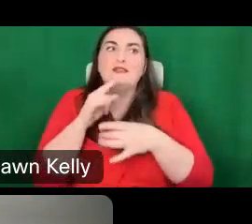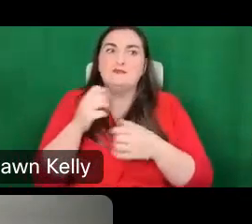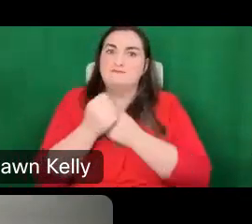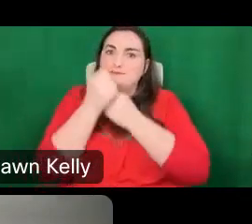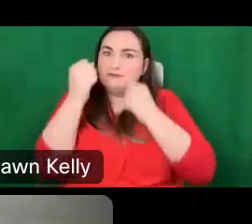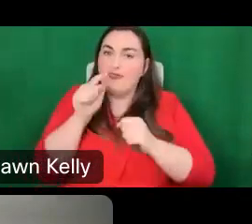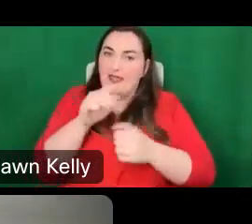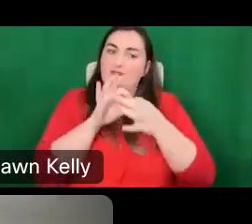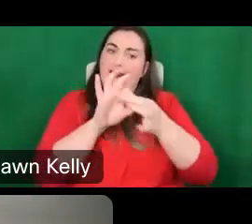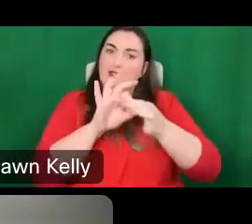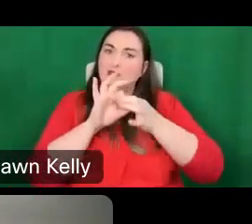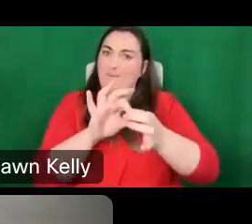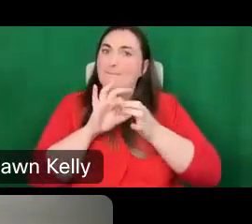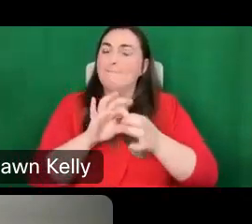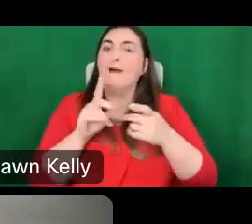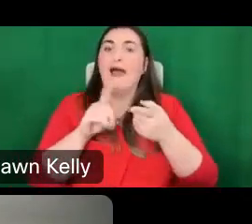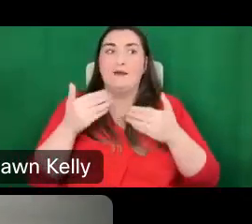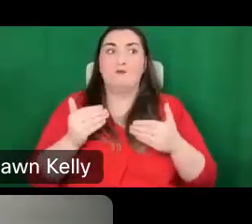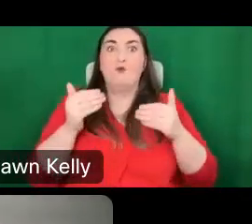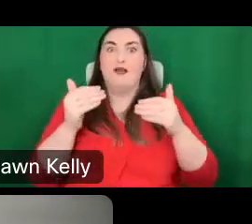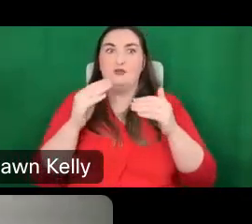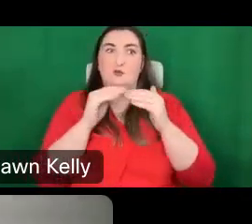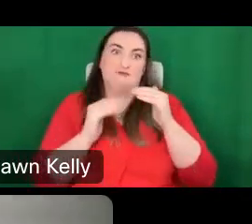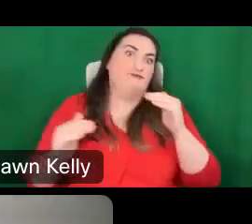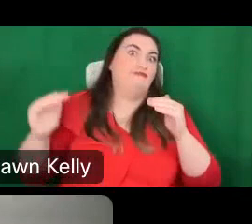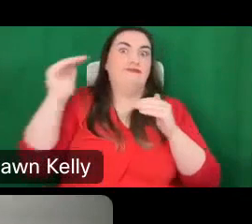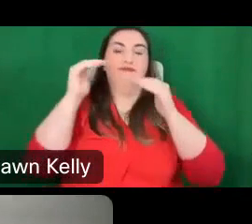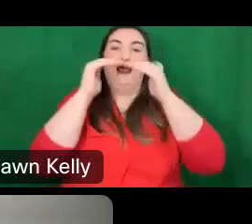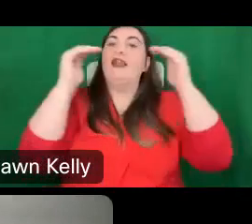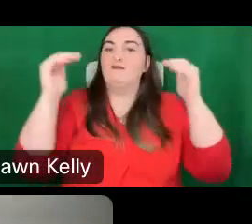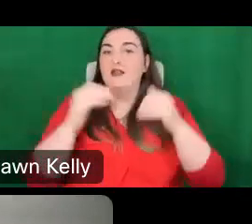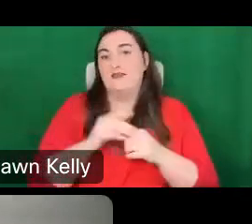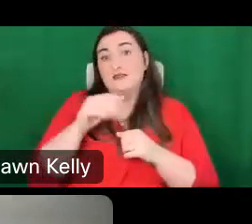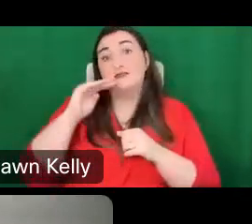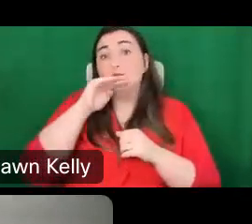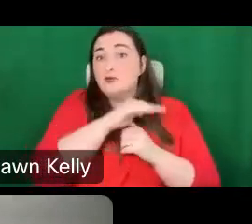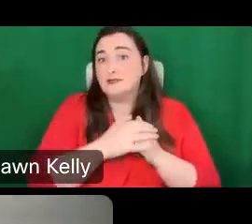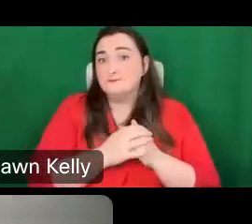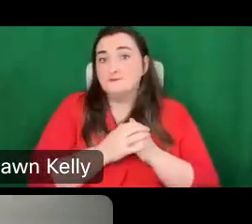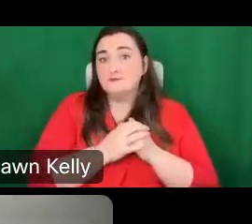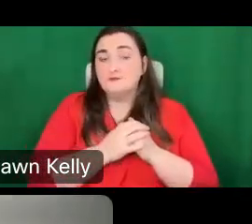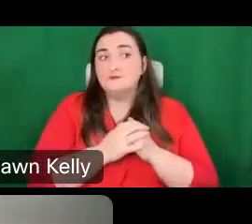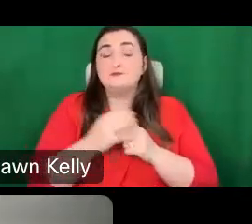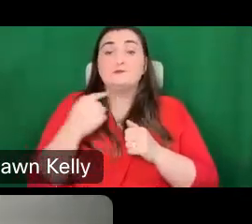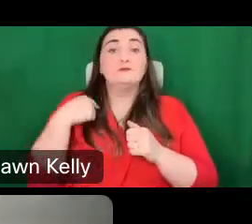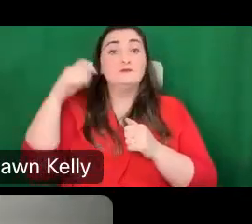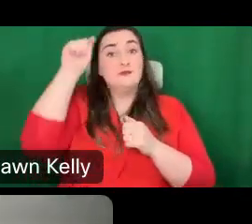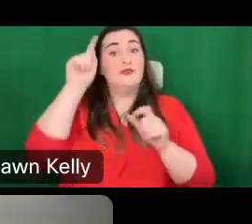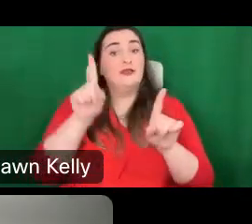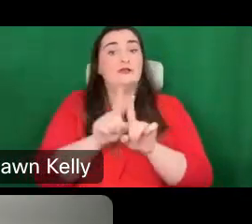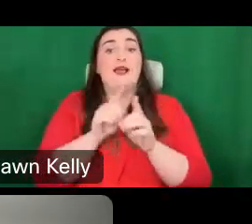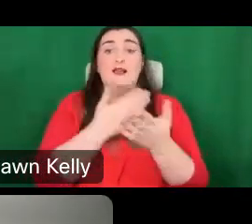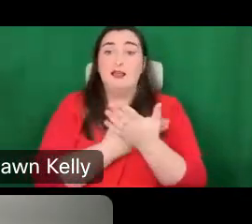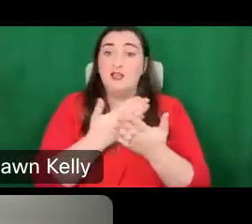it underpins that relationship, and it moves it on to another level, which I think is really important. I also think actually the legislation will be a help